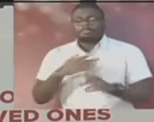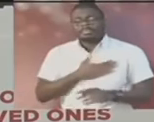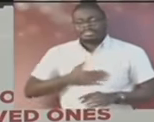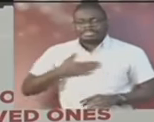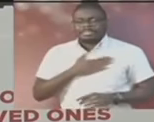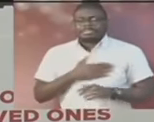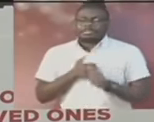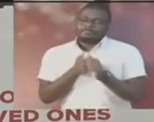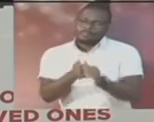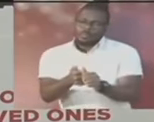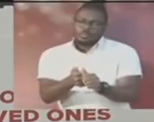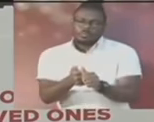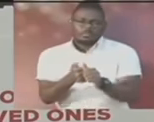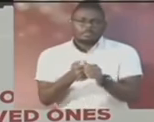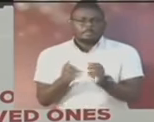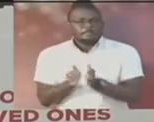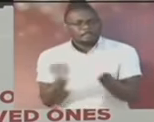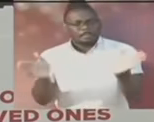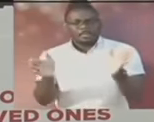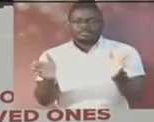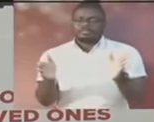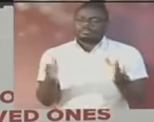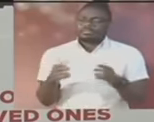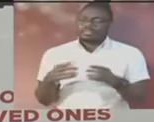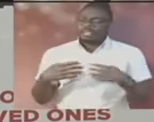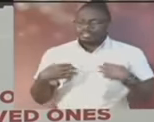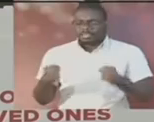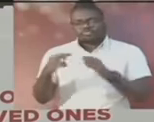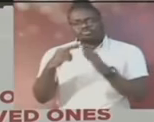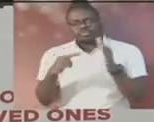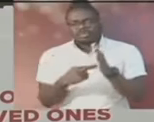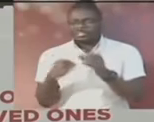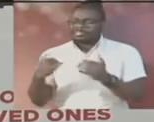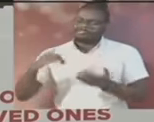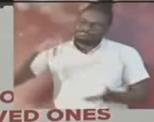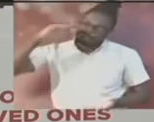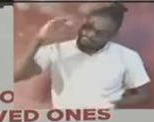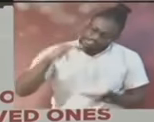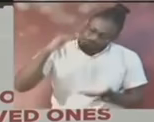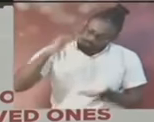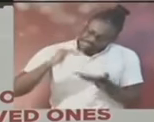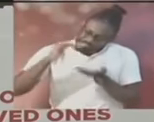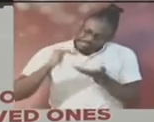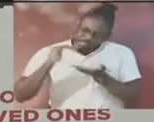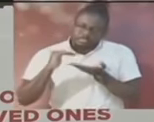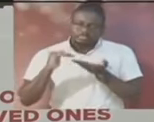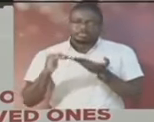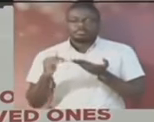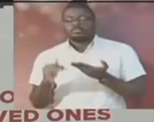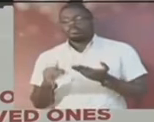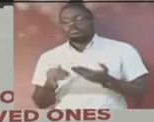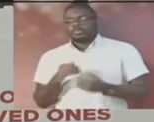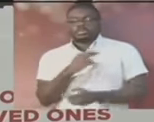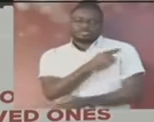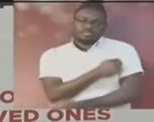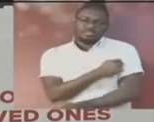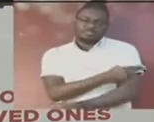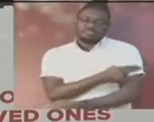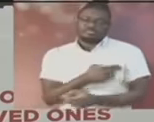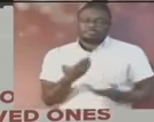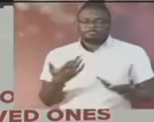interventions. Now, I know that over the last 3 days, there's been a focus in terms of hospital occupancy levels